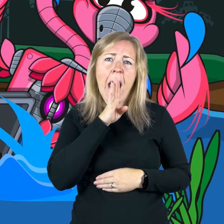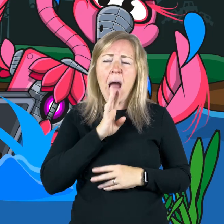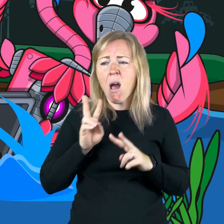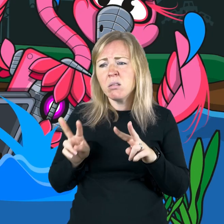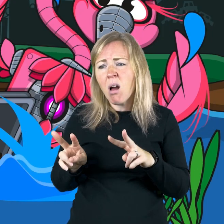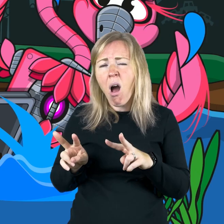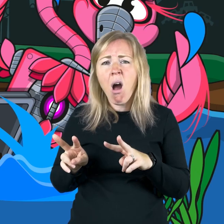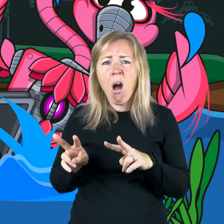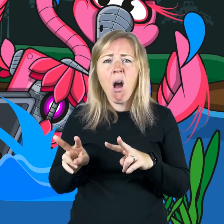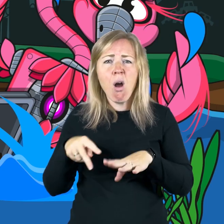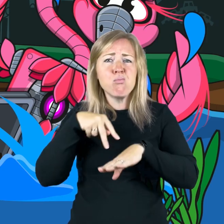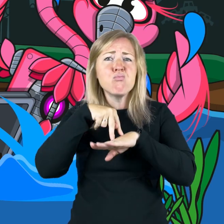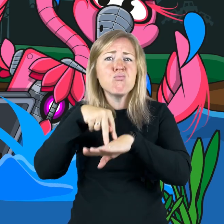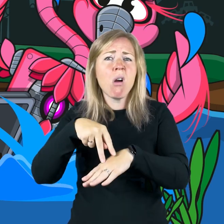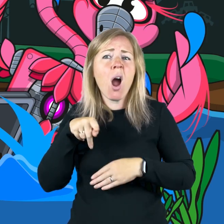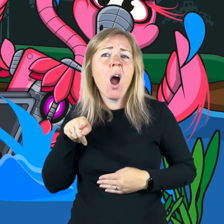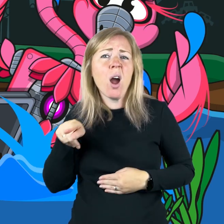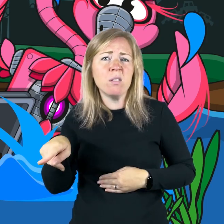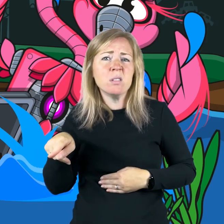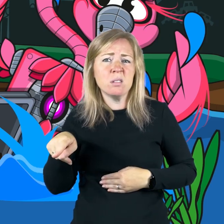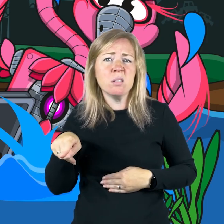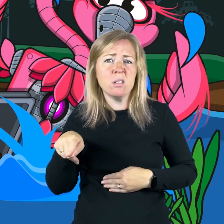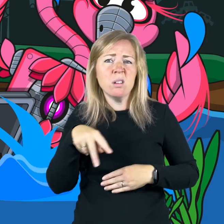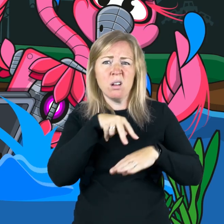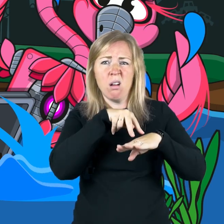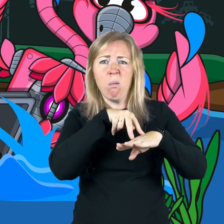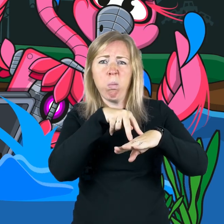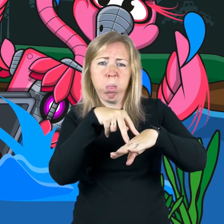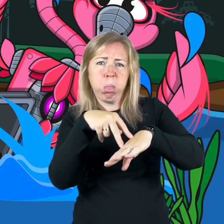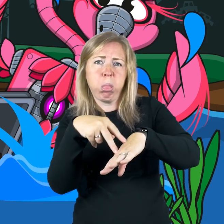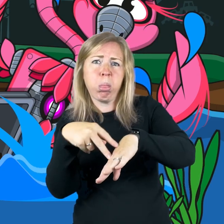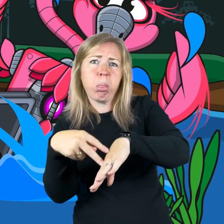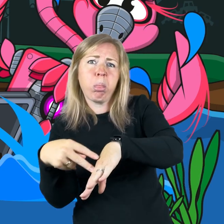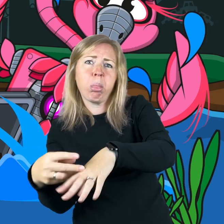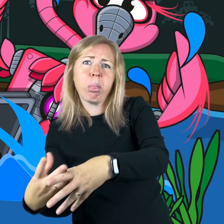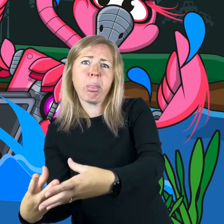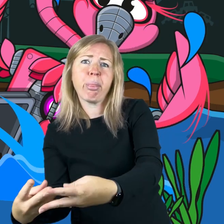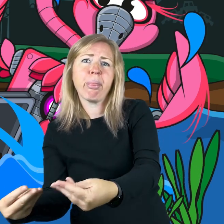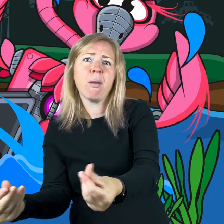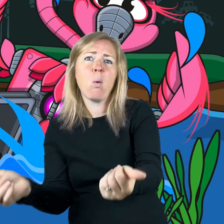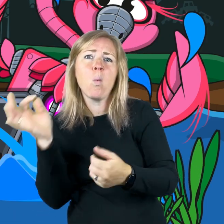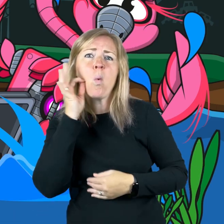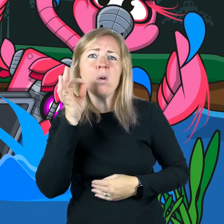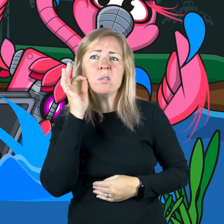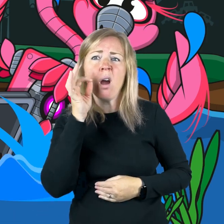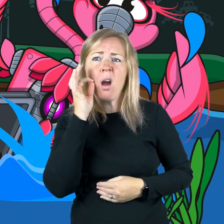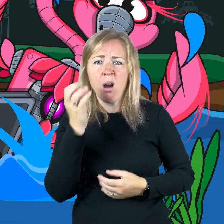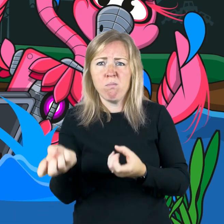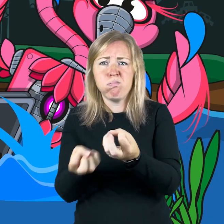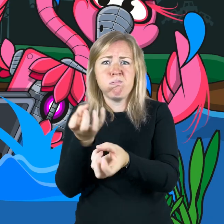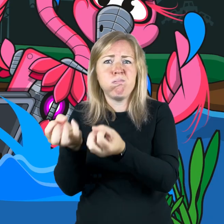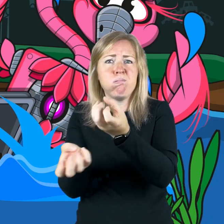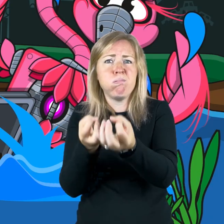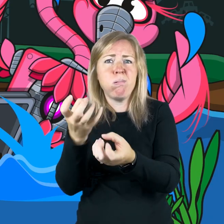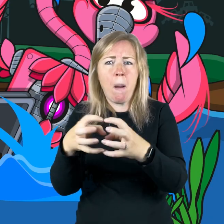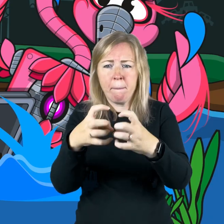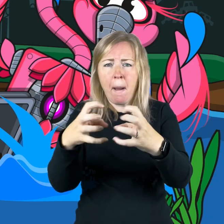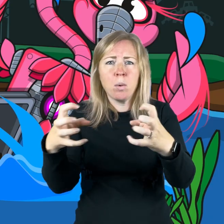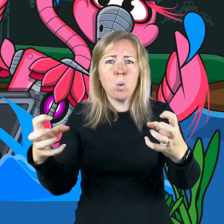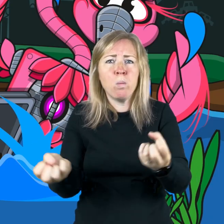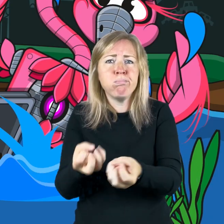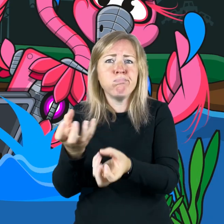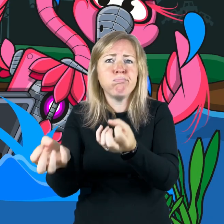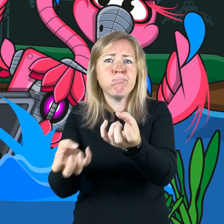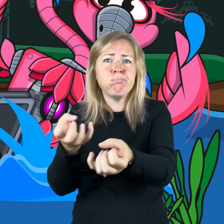she watched through sad eyes as the last of her raft disappeared beneath the water, leaving behind a